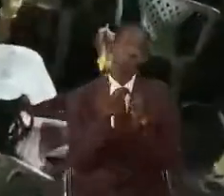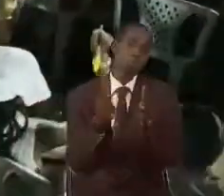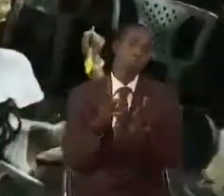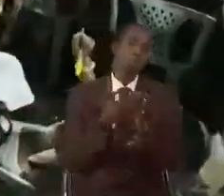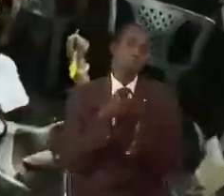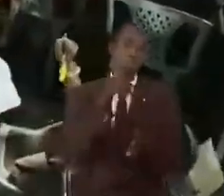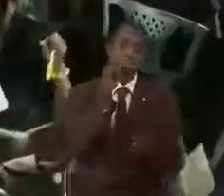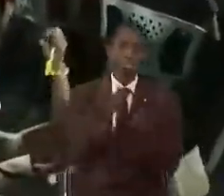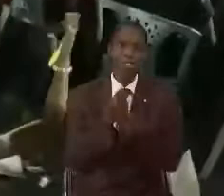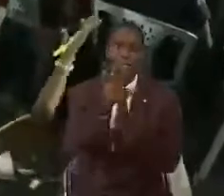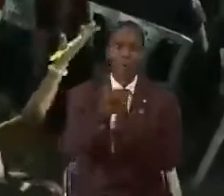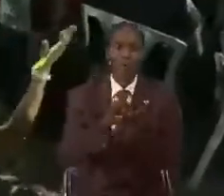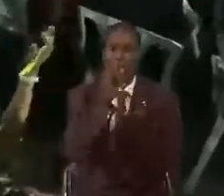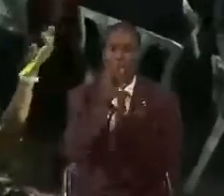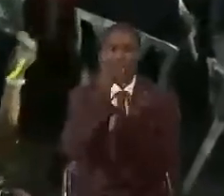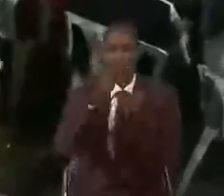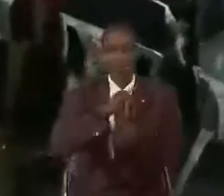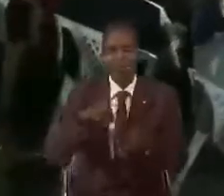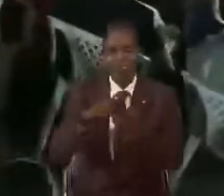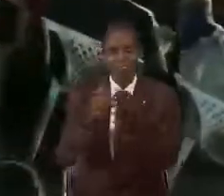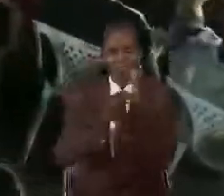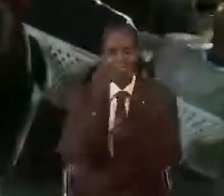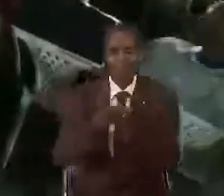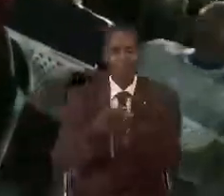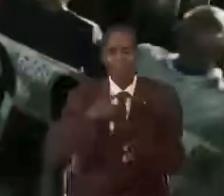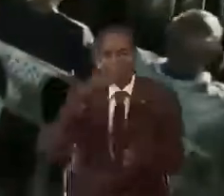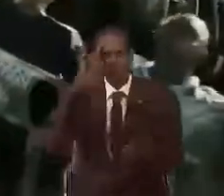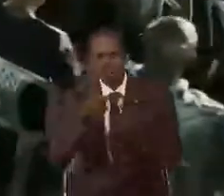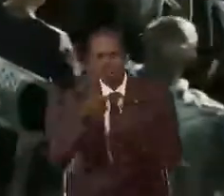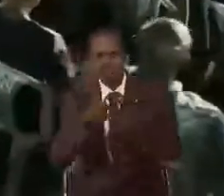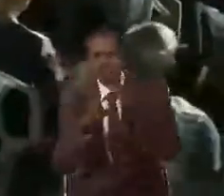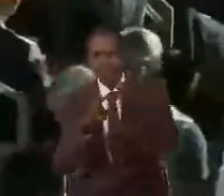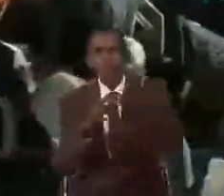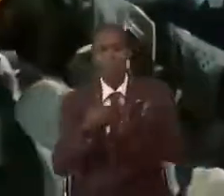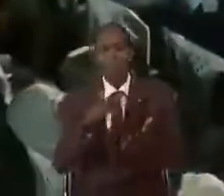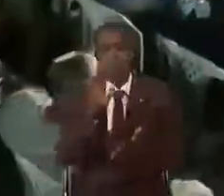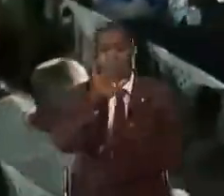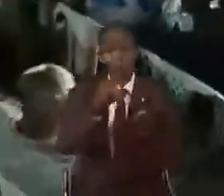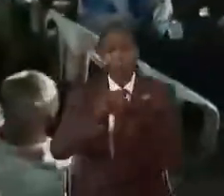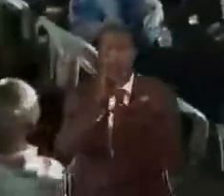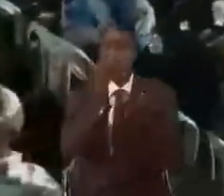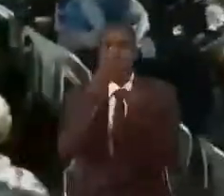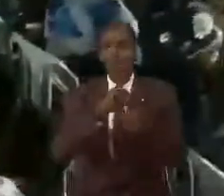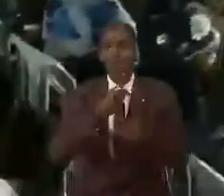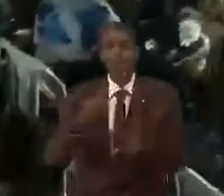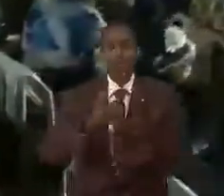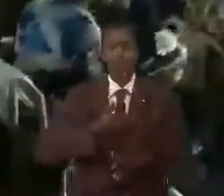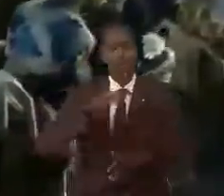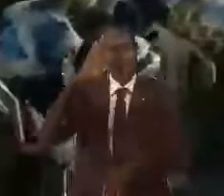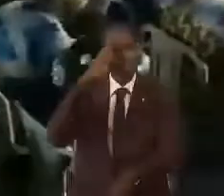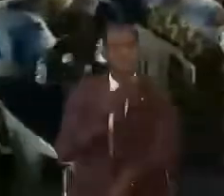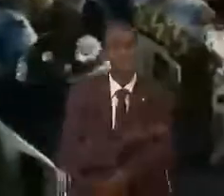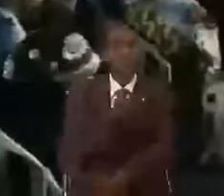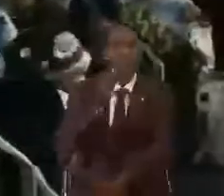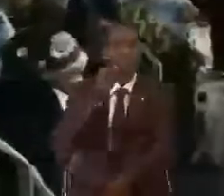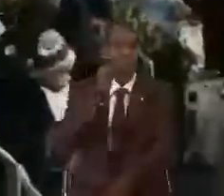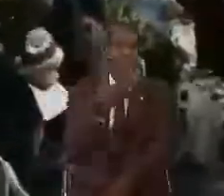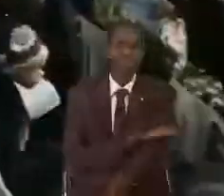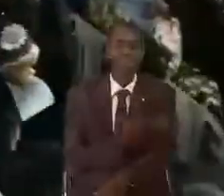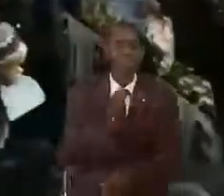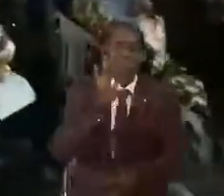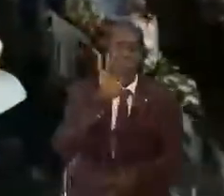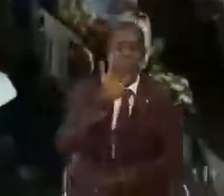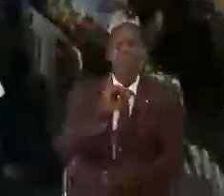Distribution tonight. That's all right, my sister, yours is coming. My brother, yours is